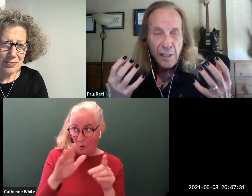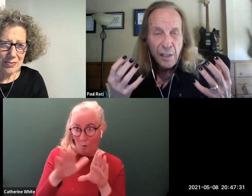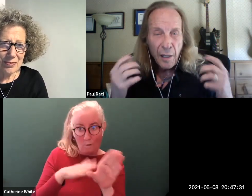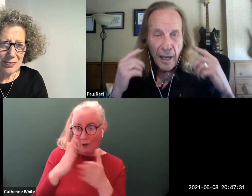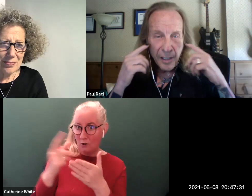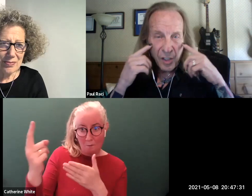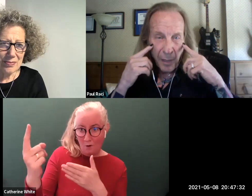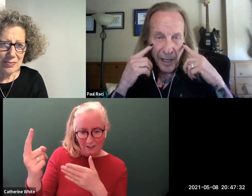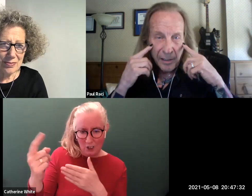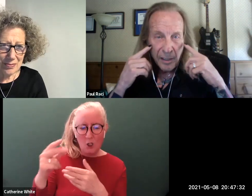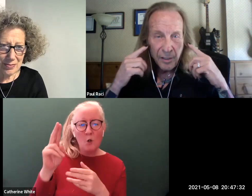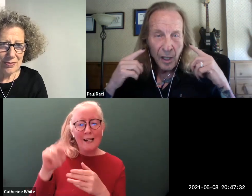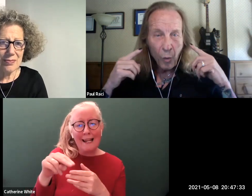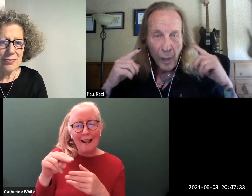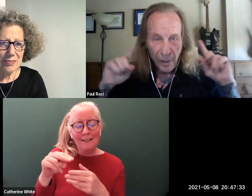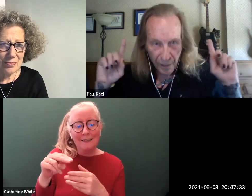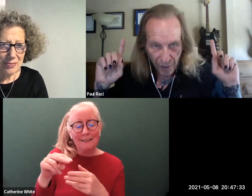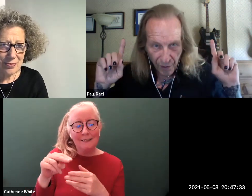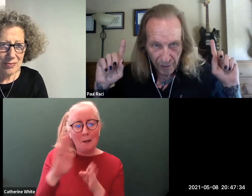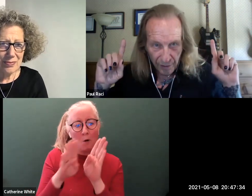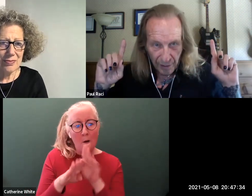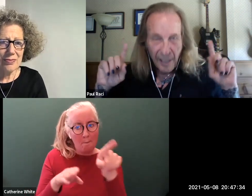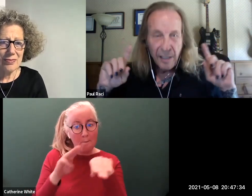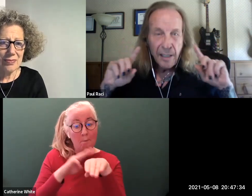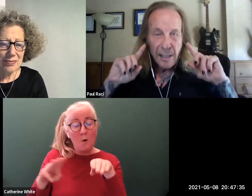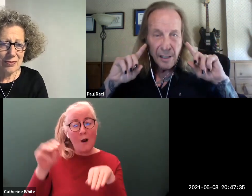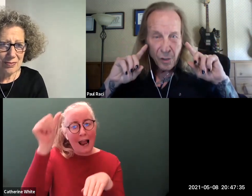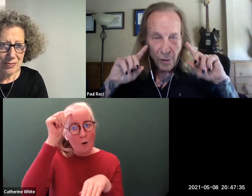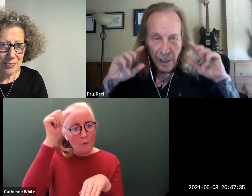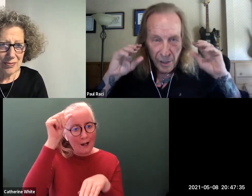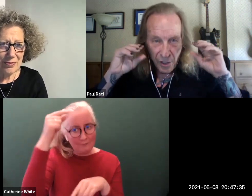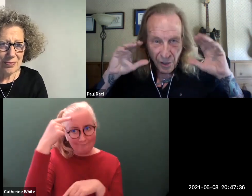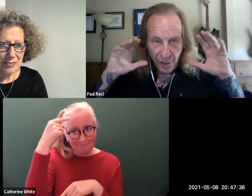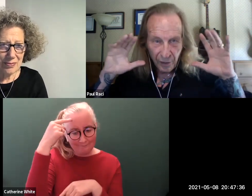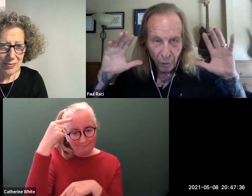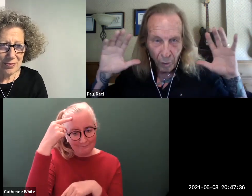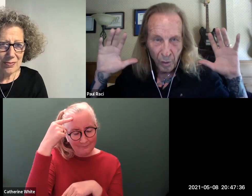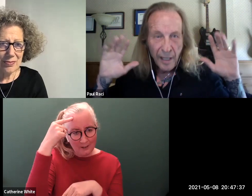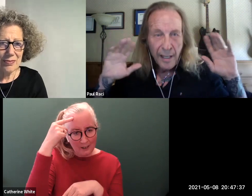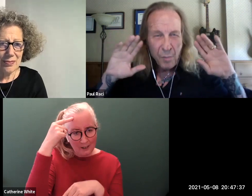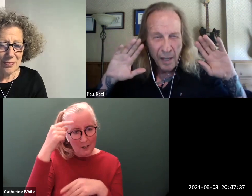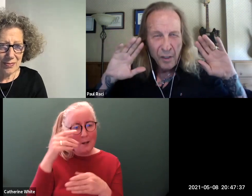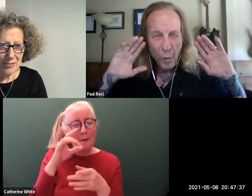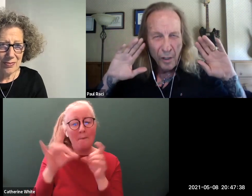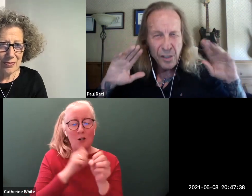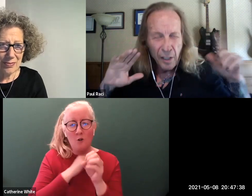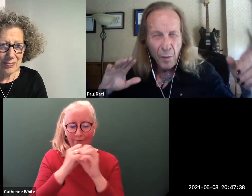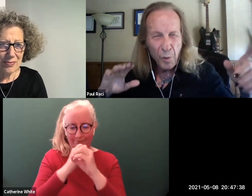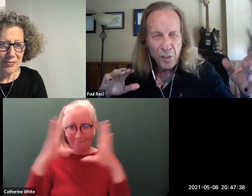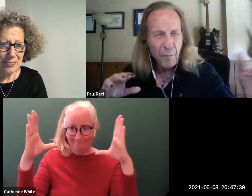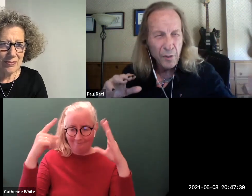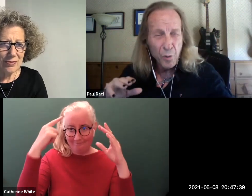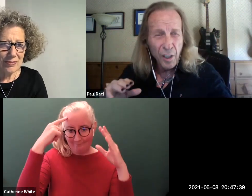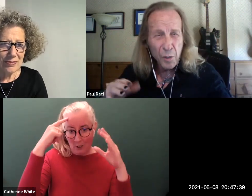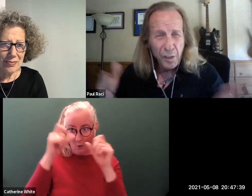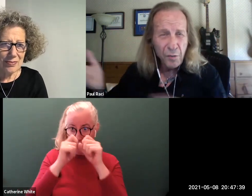least expand the awareness so the consciousness can grow. Expand the awareness in another person's